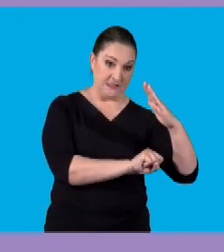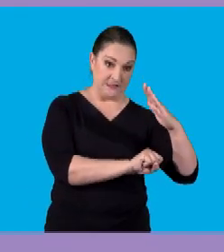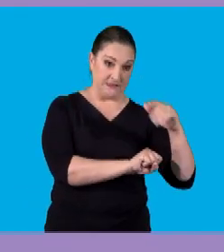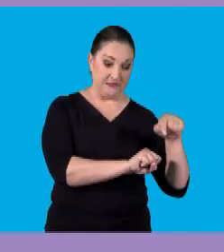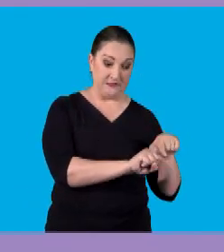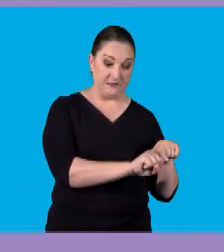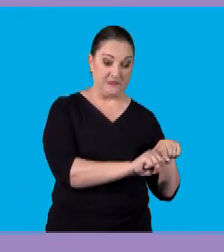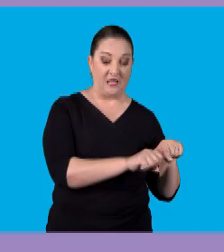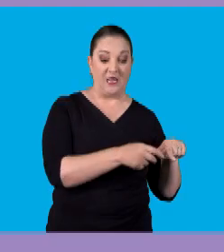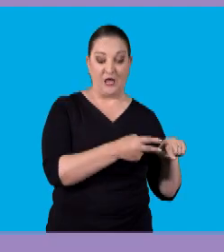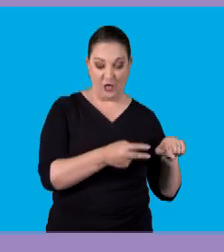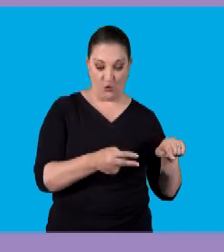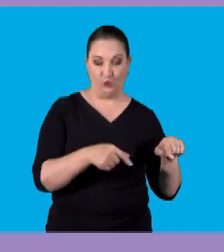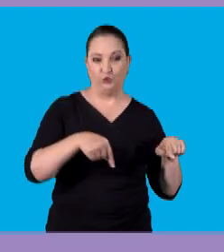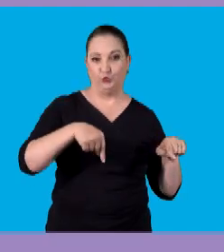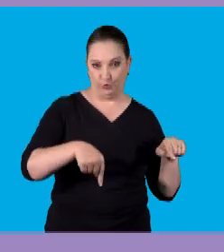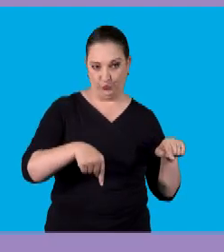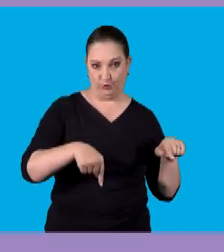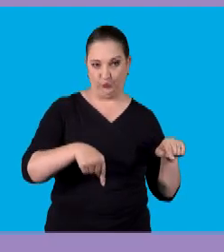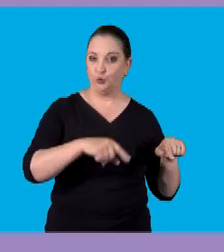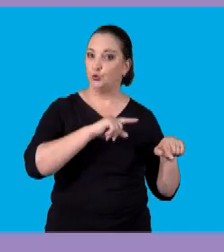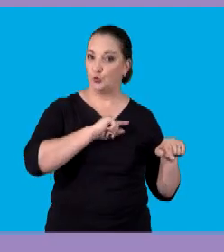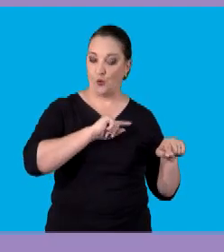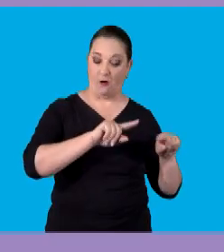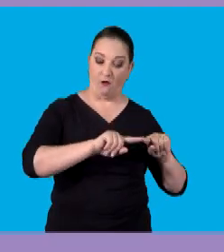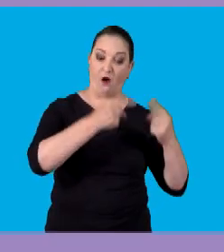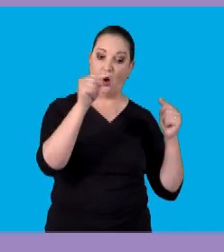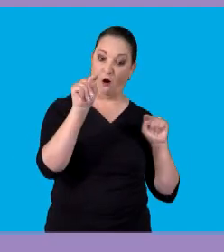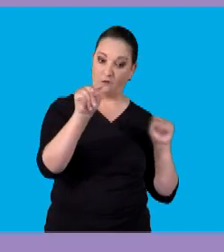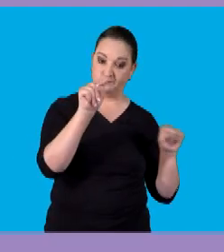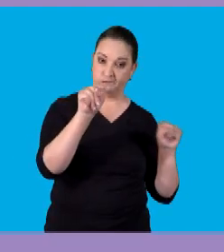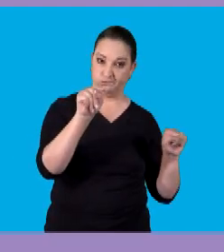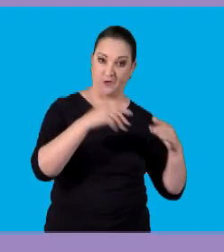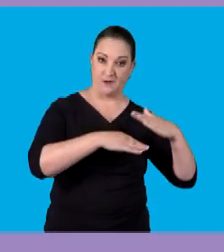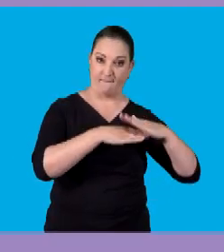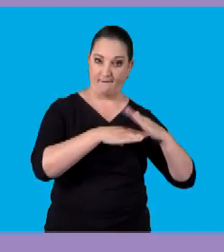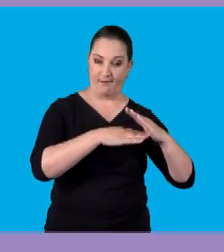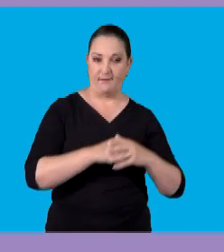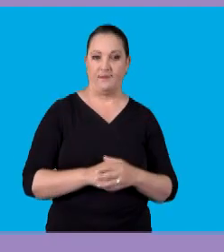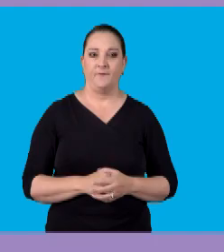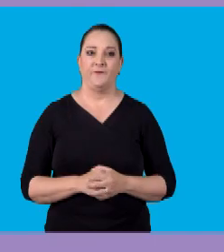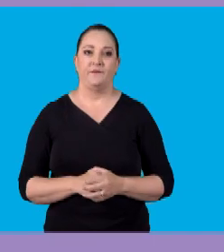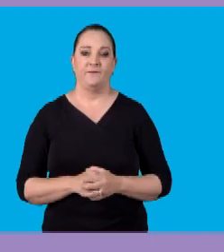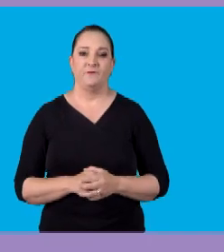to angle Q. And the reason for that is because they are the opposite angles